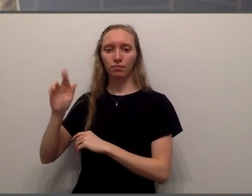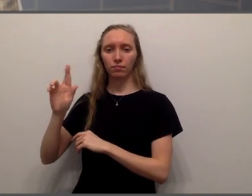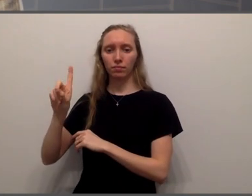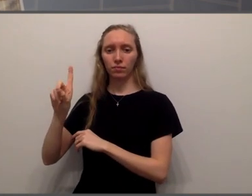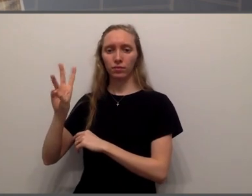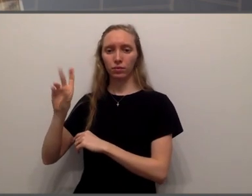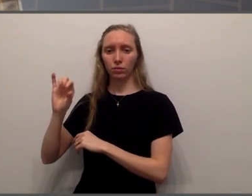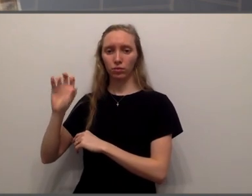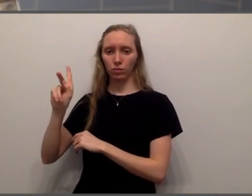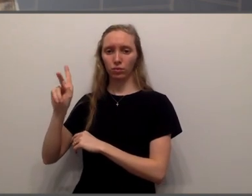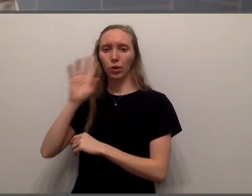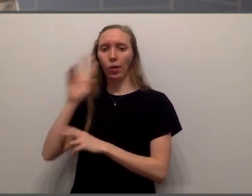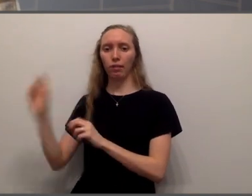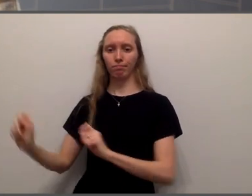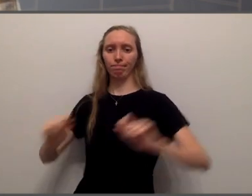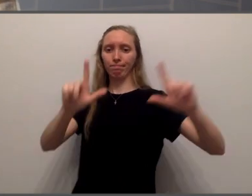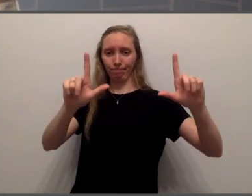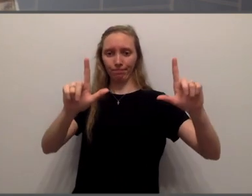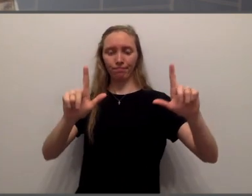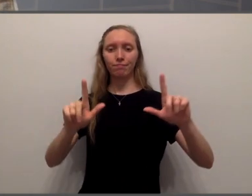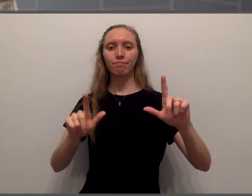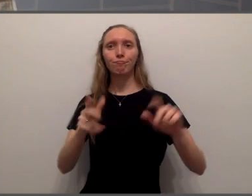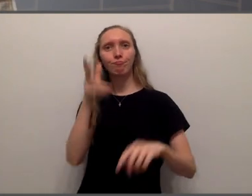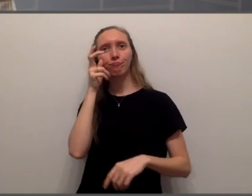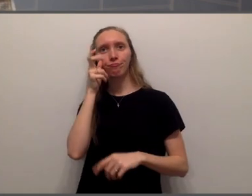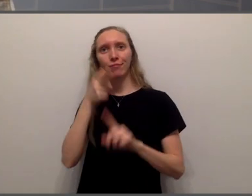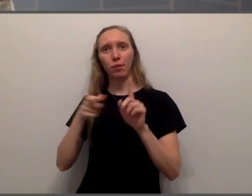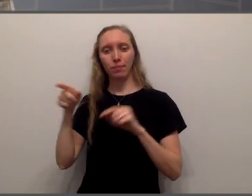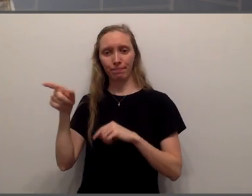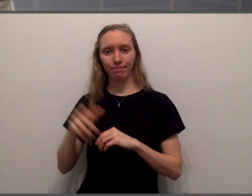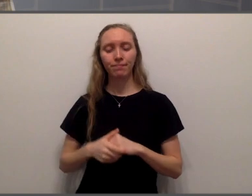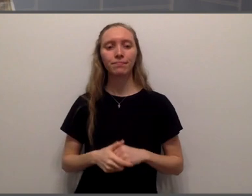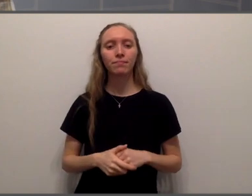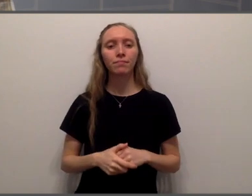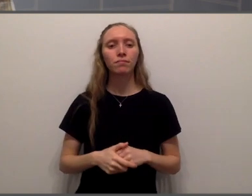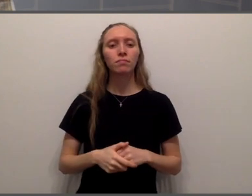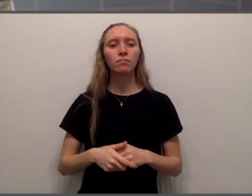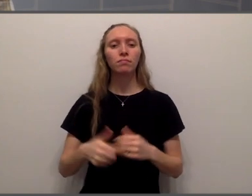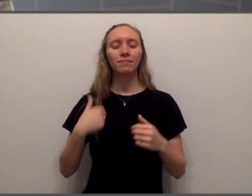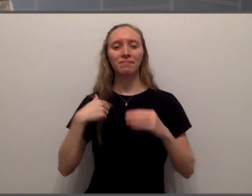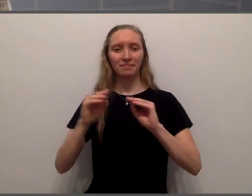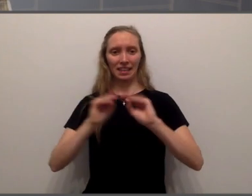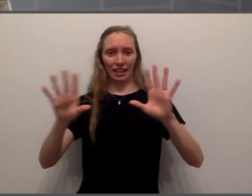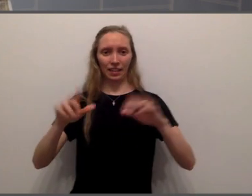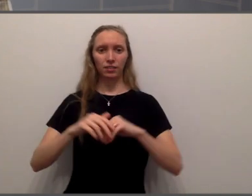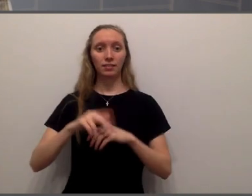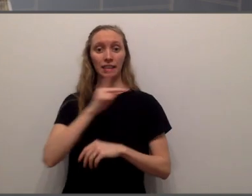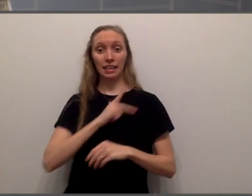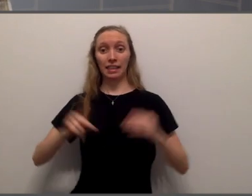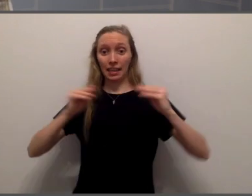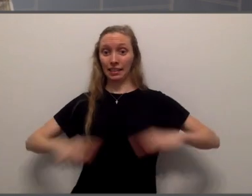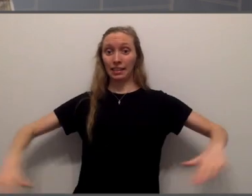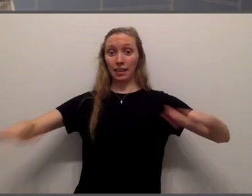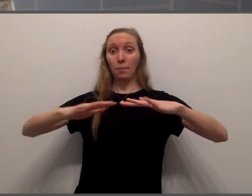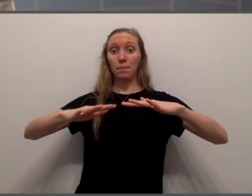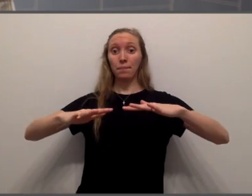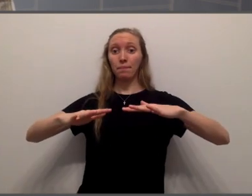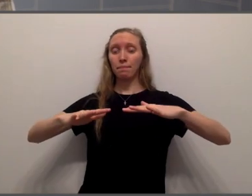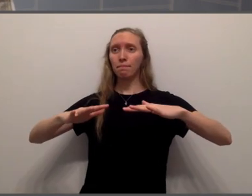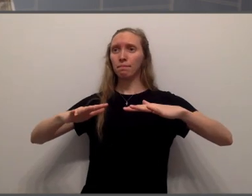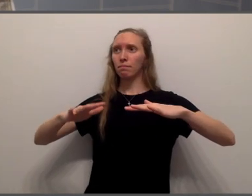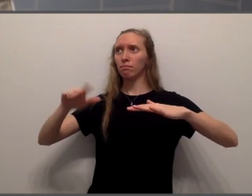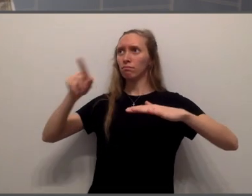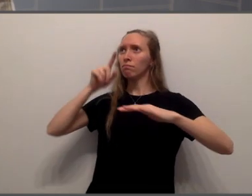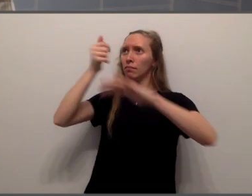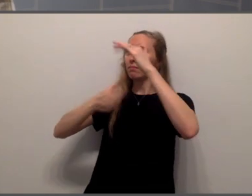I want to be clear that this series is about kingdom community, not church charity. This is